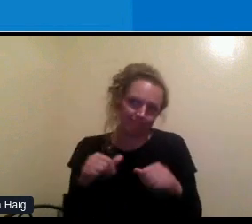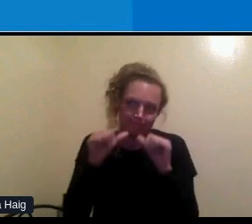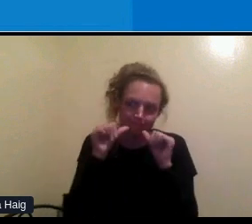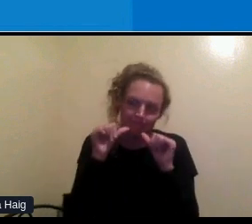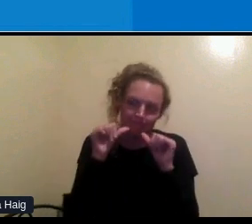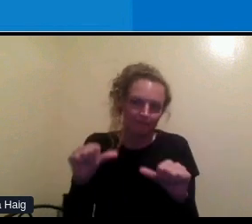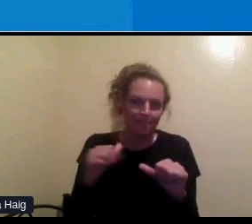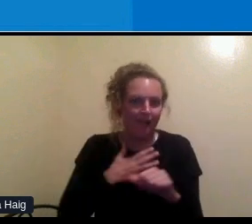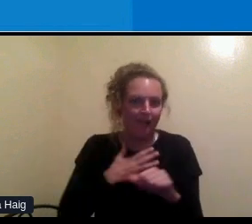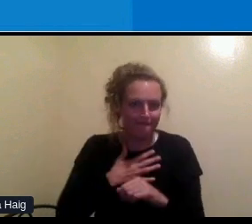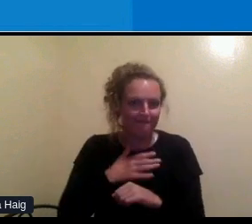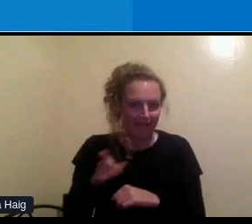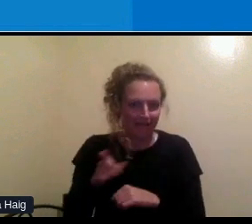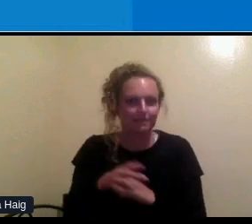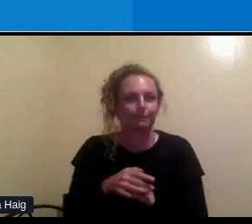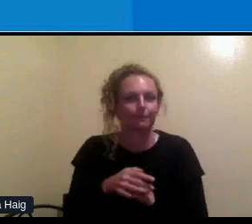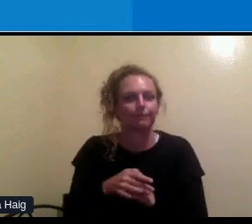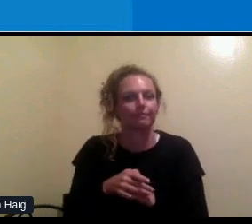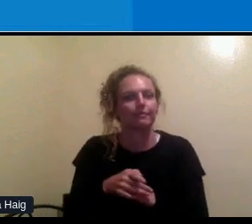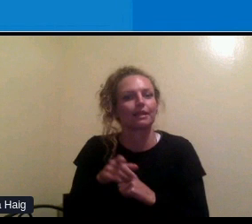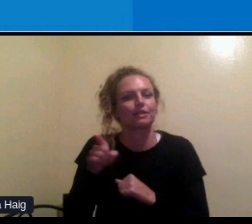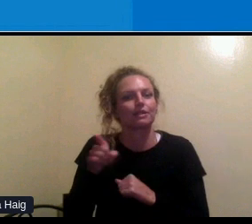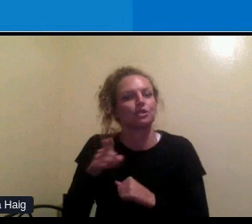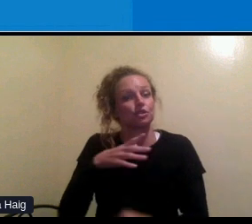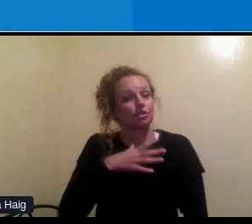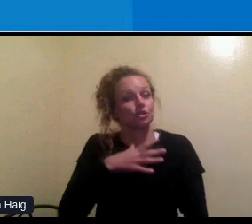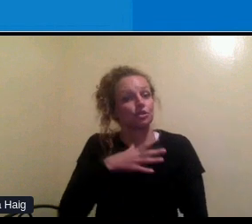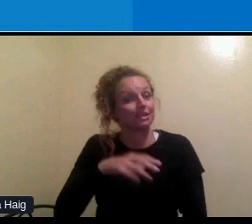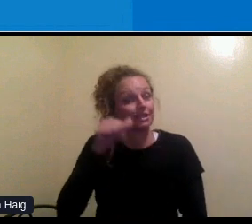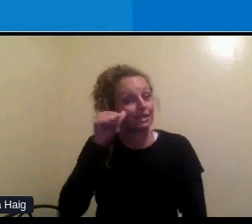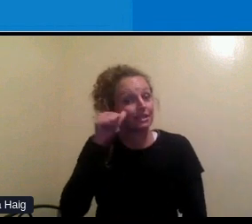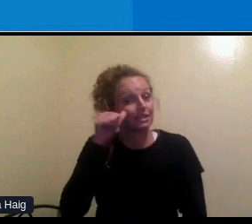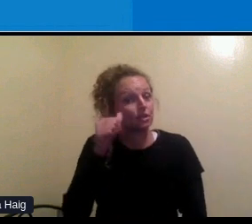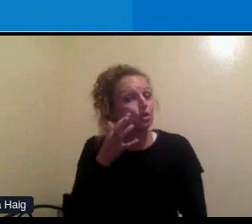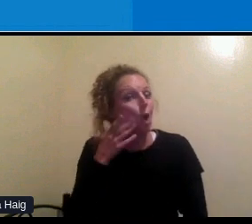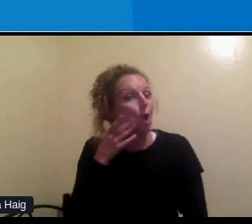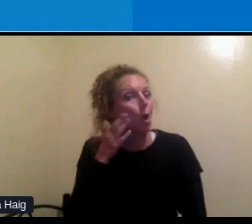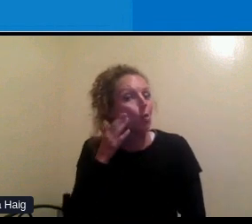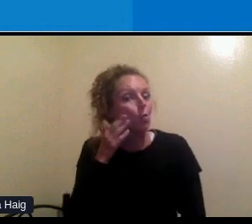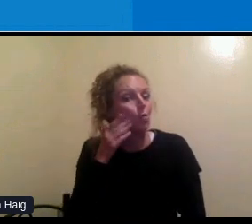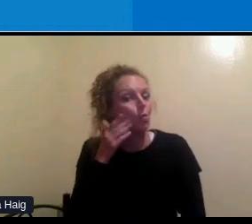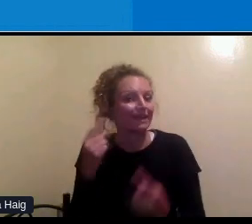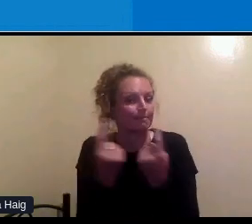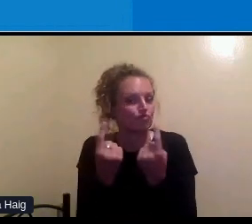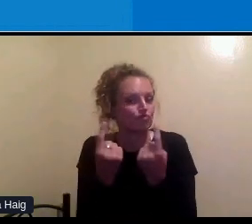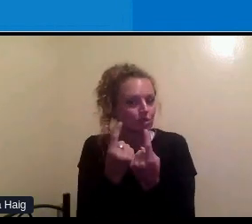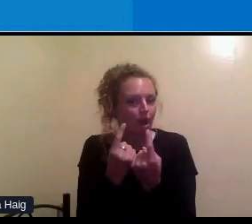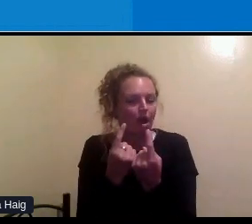product would make a bleep or a beep when heated up. Does it make a noise? How do I know